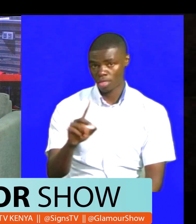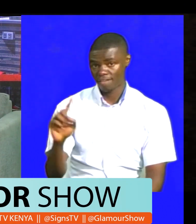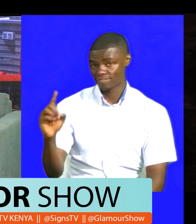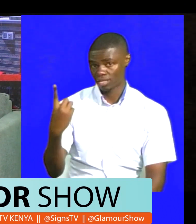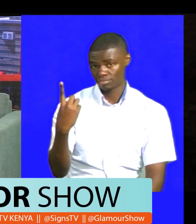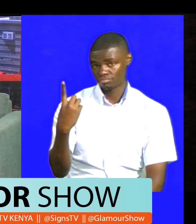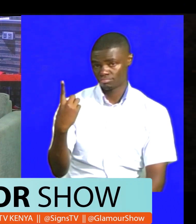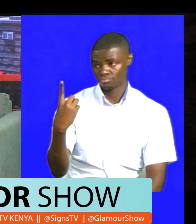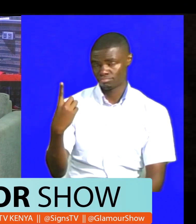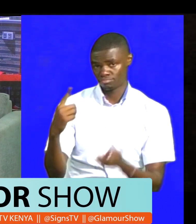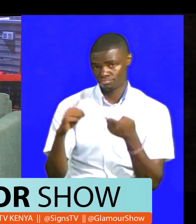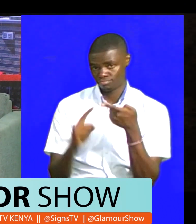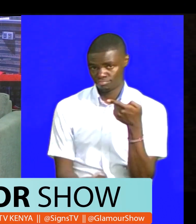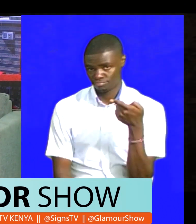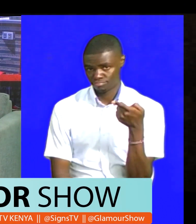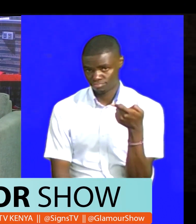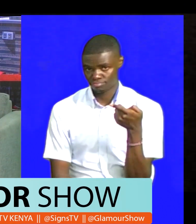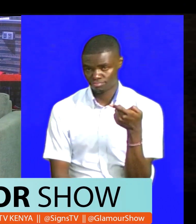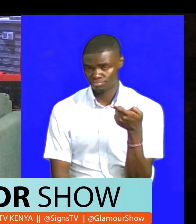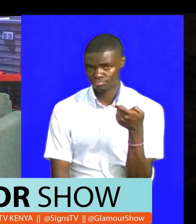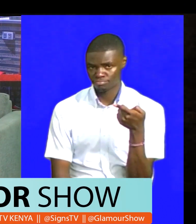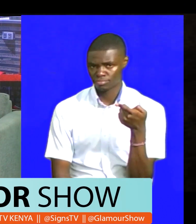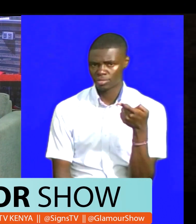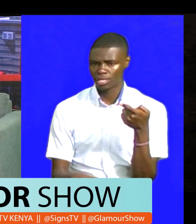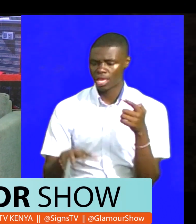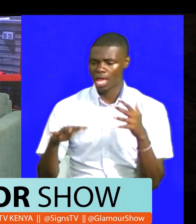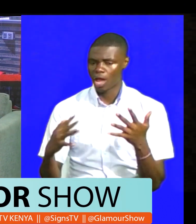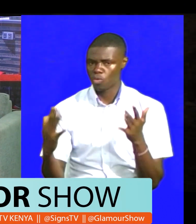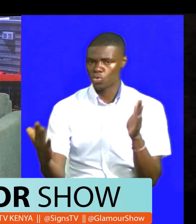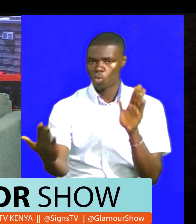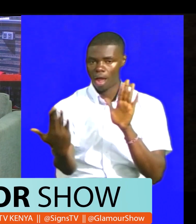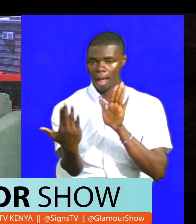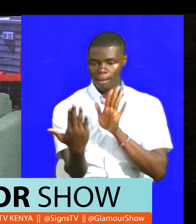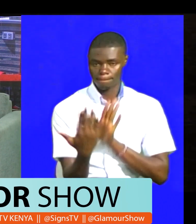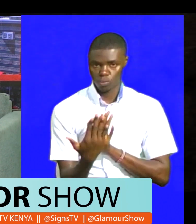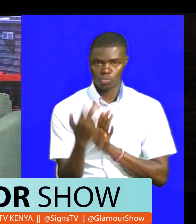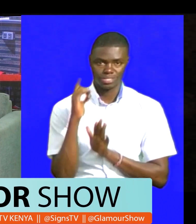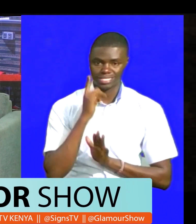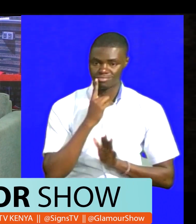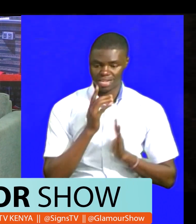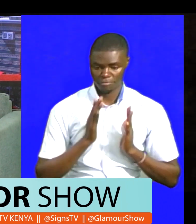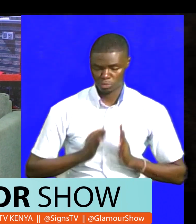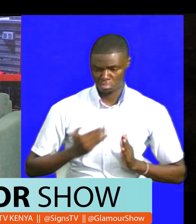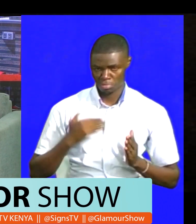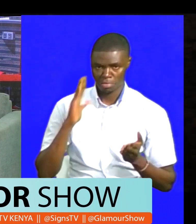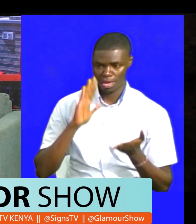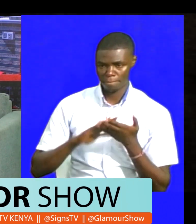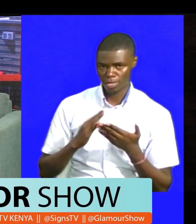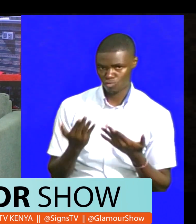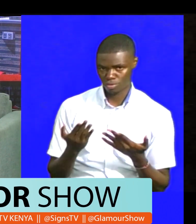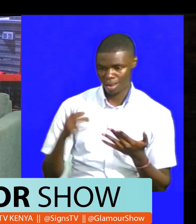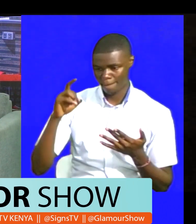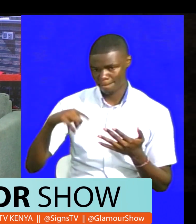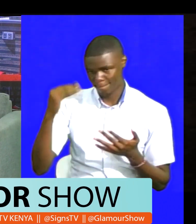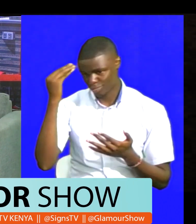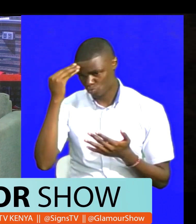all, um, how you approach to a deaf person, I mean, I believe that you have to know